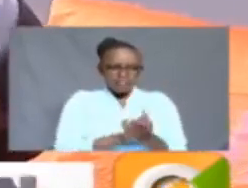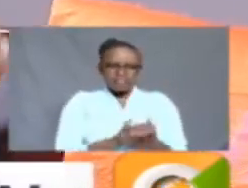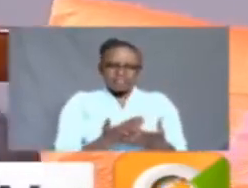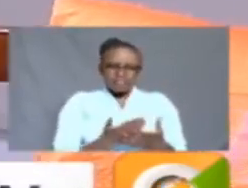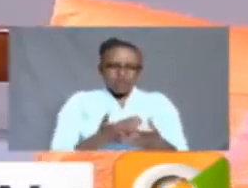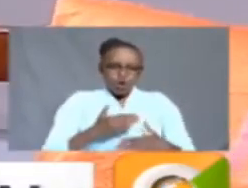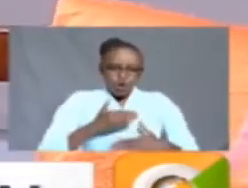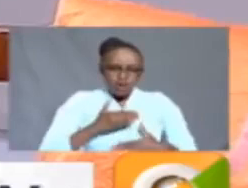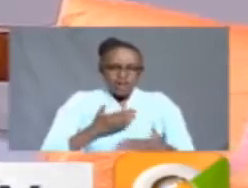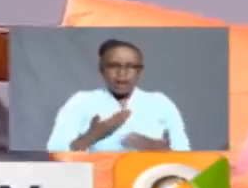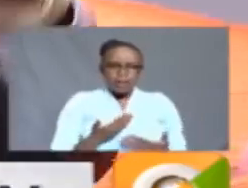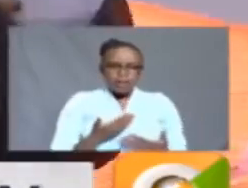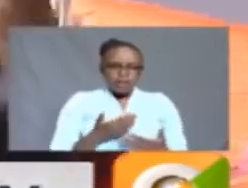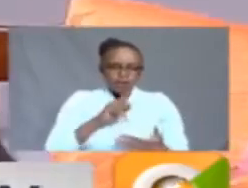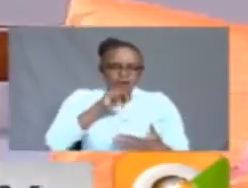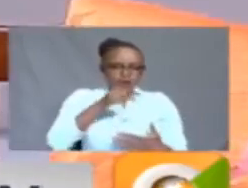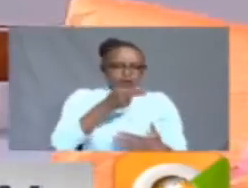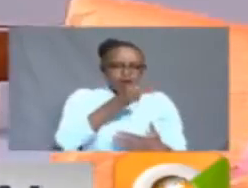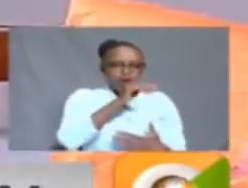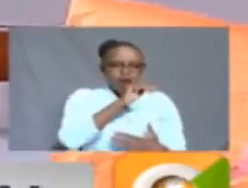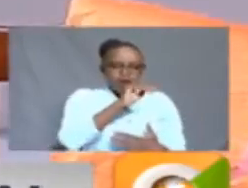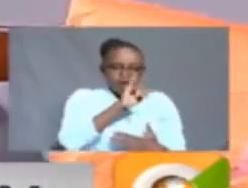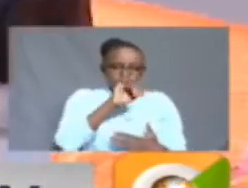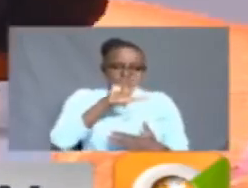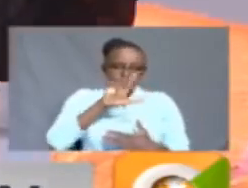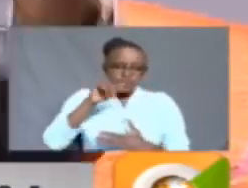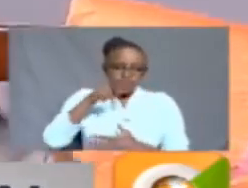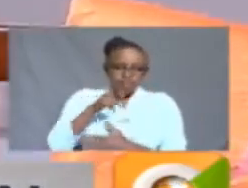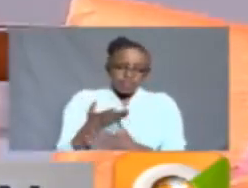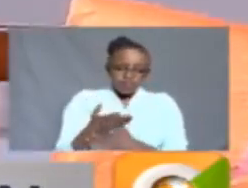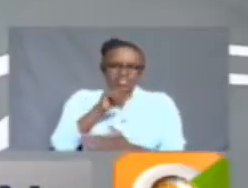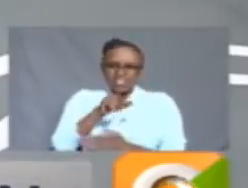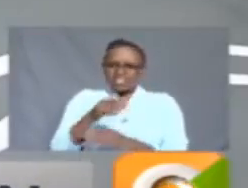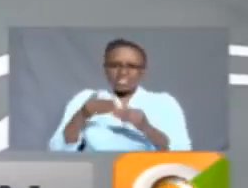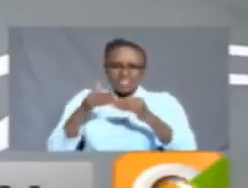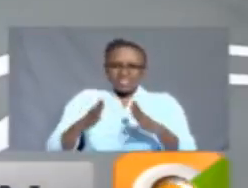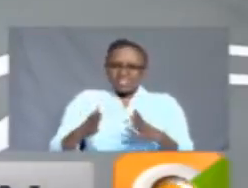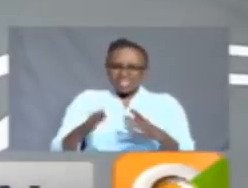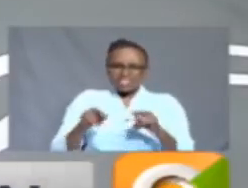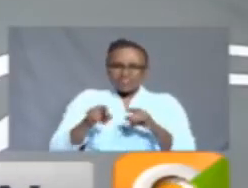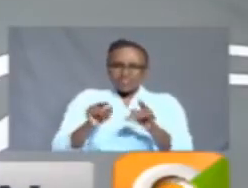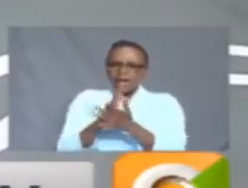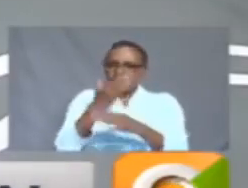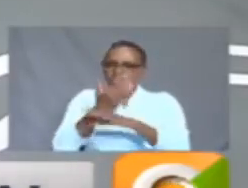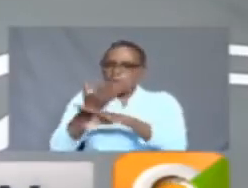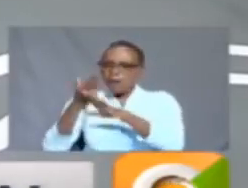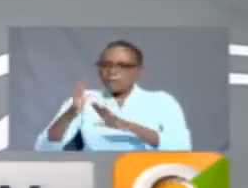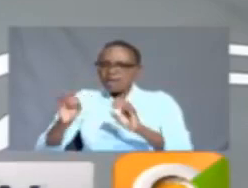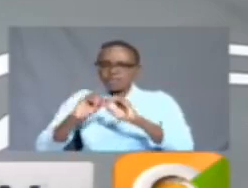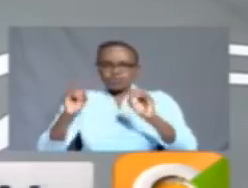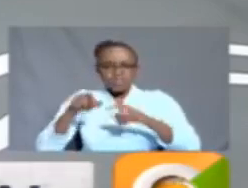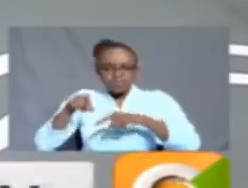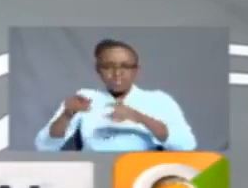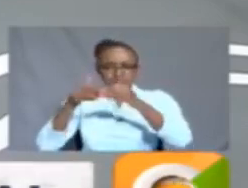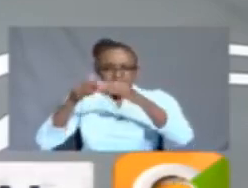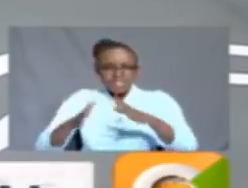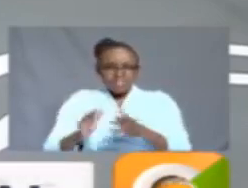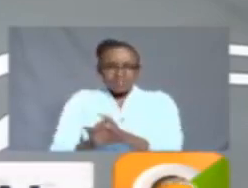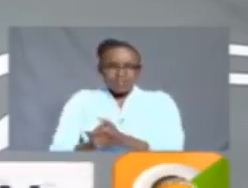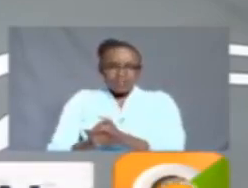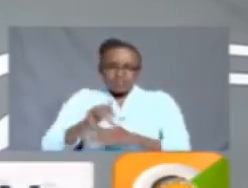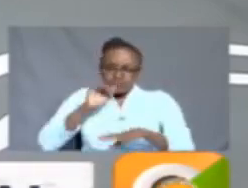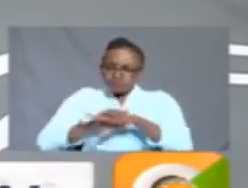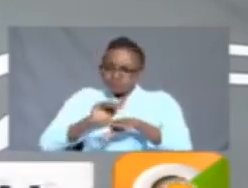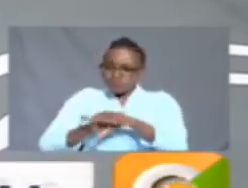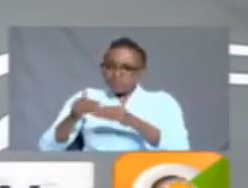the Honorable Philip Masinde. Yes. Mudawori. What's wrong? These were not beggars, they were leaders. The group of